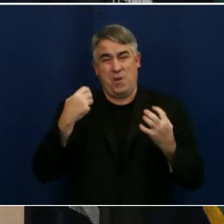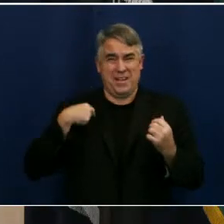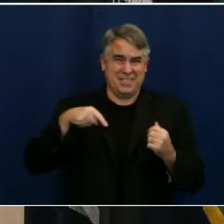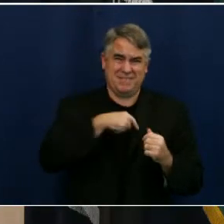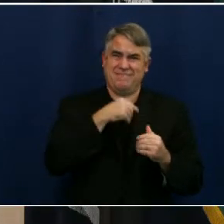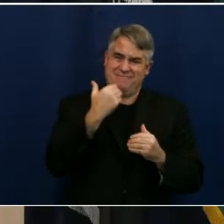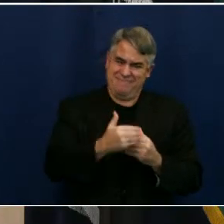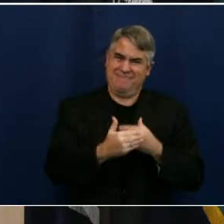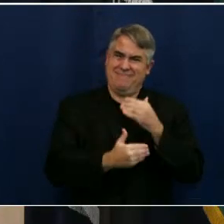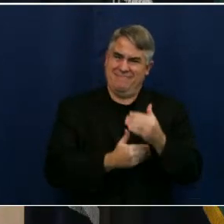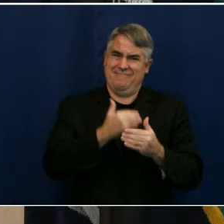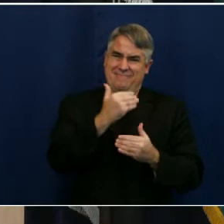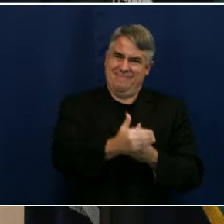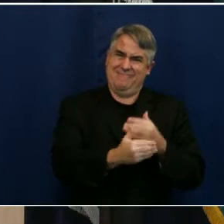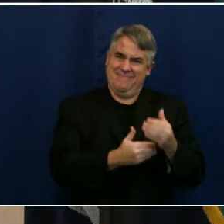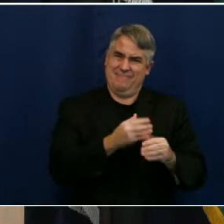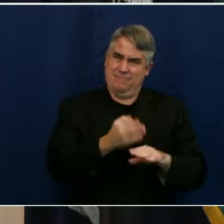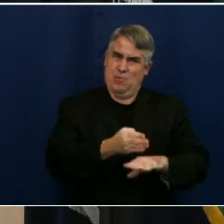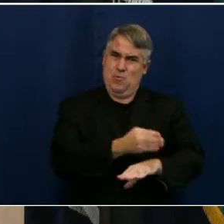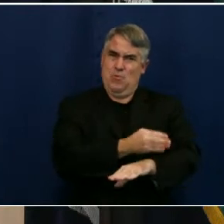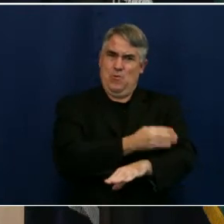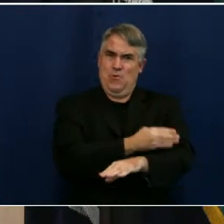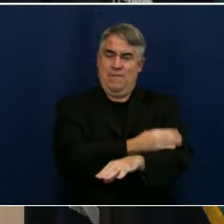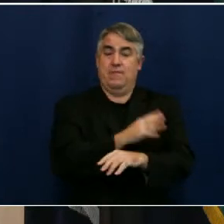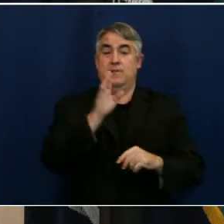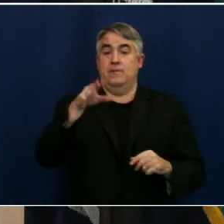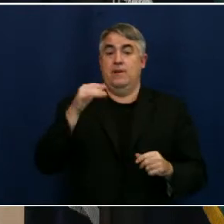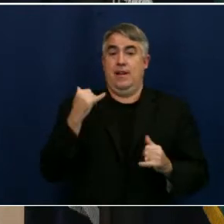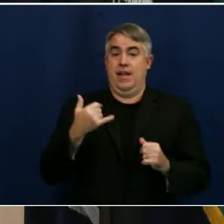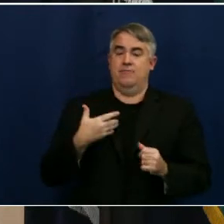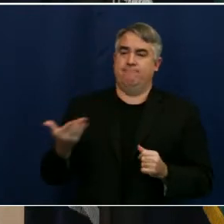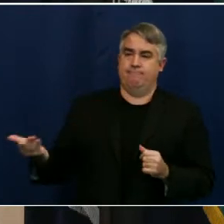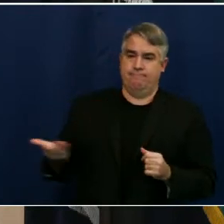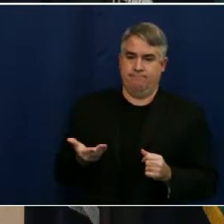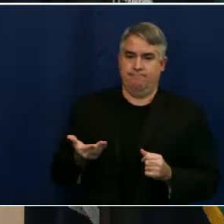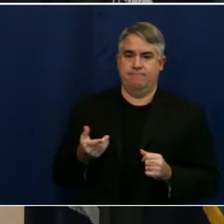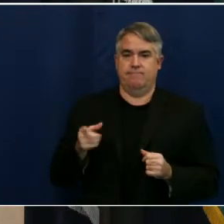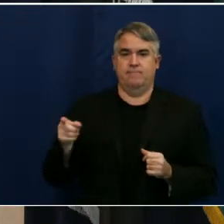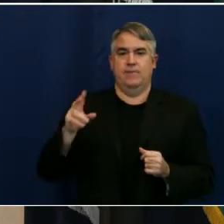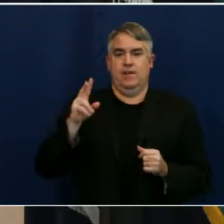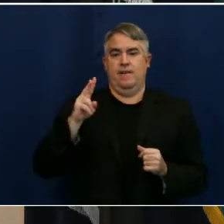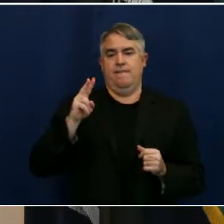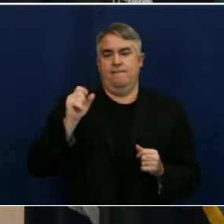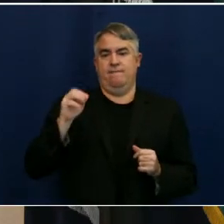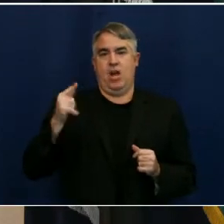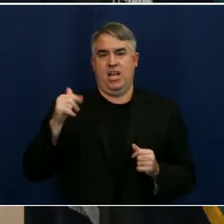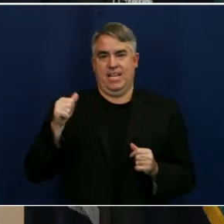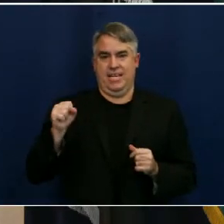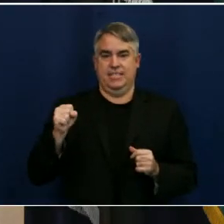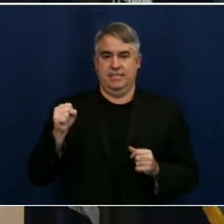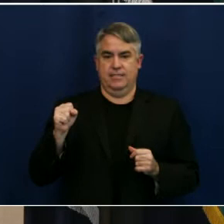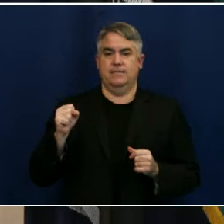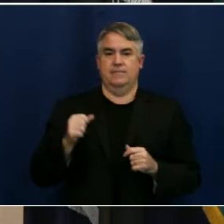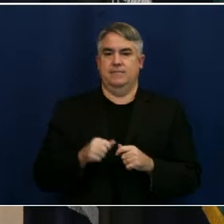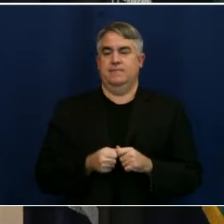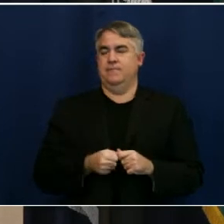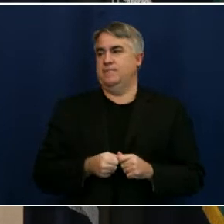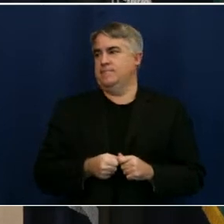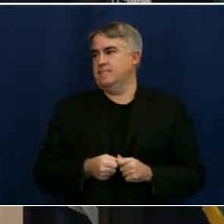have helped improve our situation. With that, I'd like to introduce Supervisor Nora Vargas to give an update, and then we'll get right to your questions.